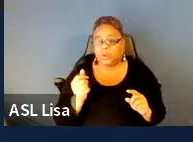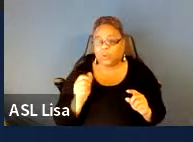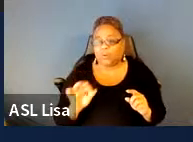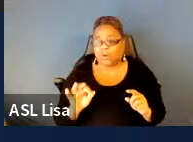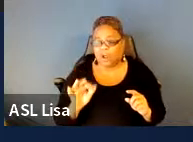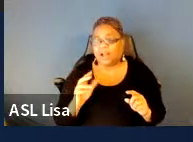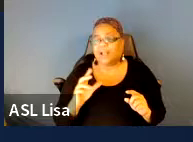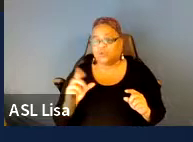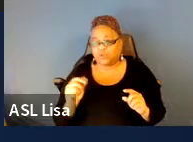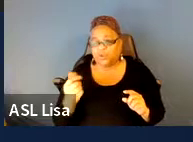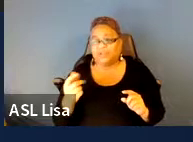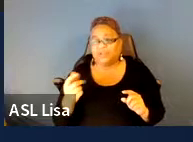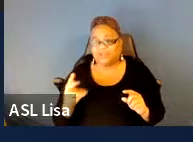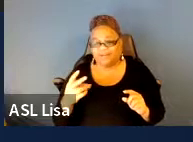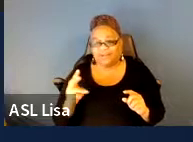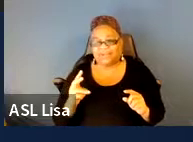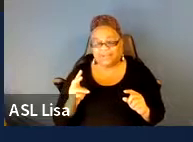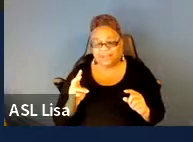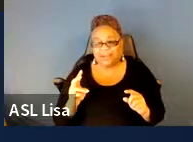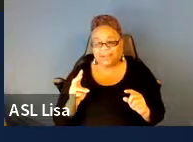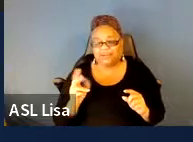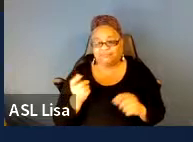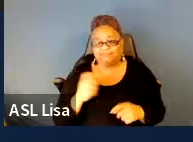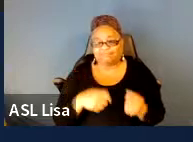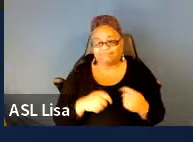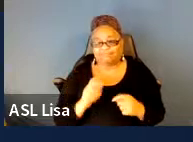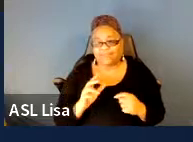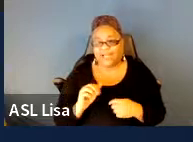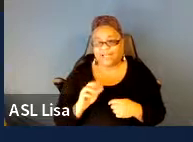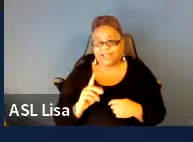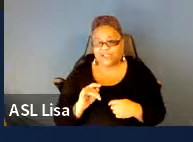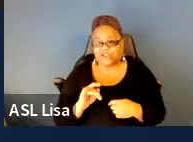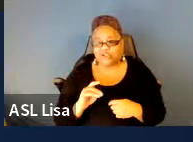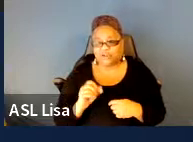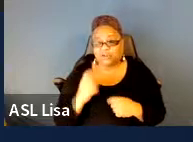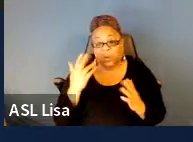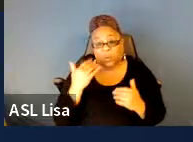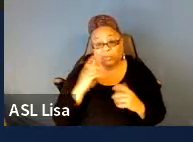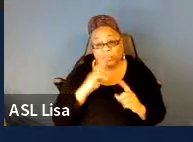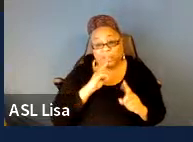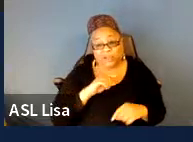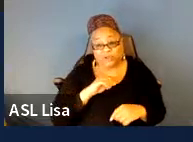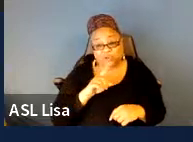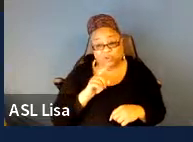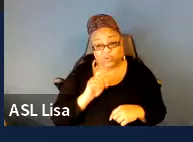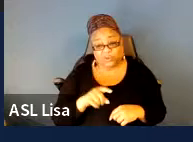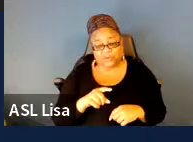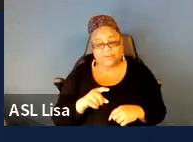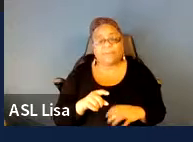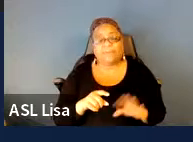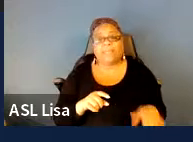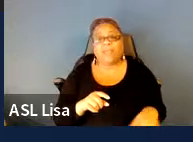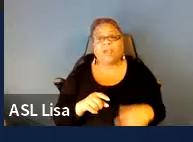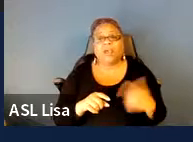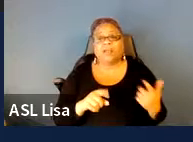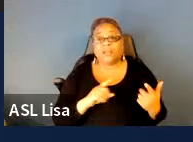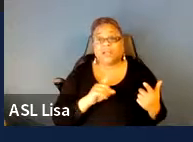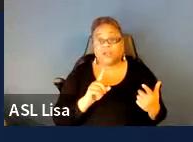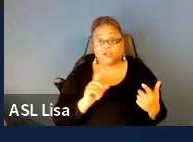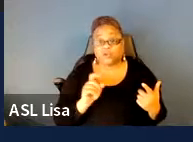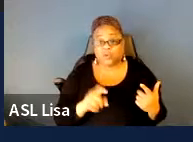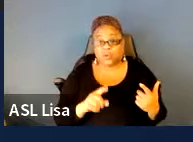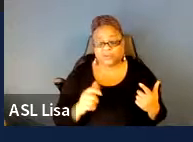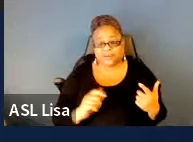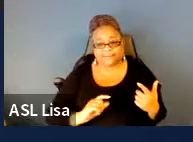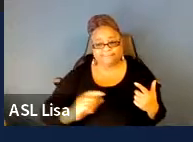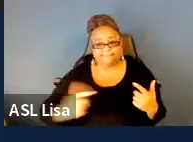Hopefully that helps answer some questions about digital signage. Our next question, I'm going to bounce over to Sarah, if you don't